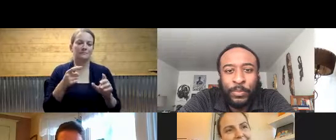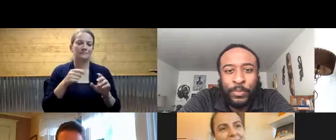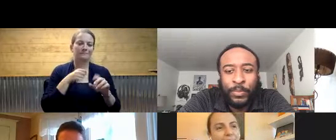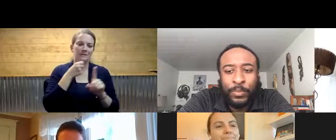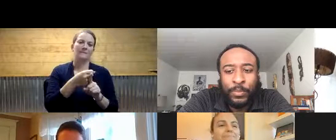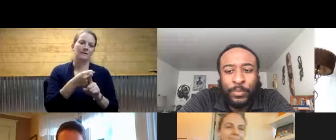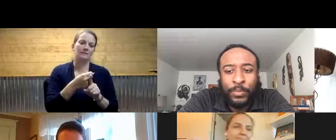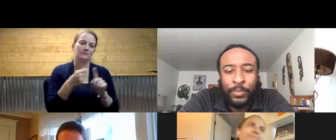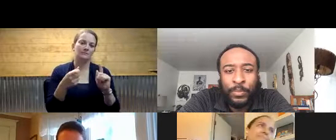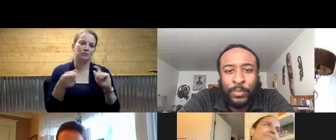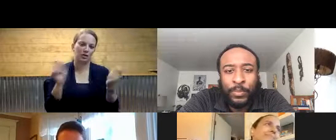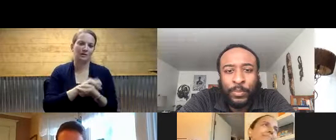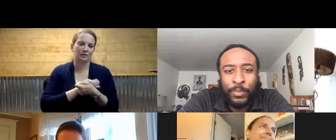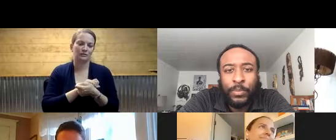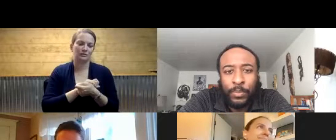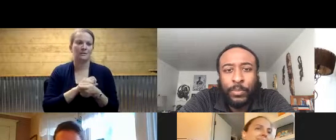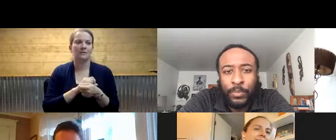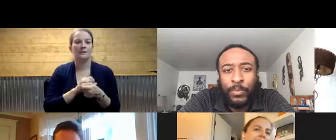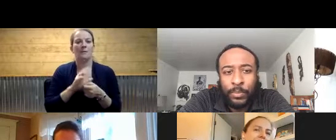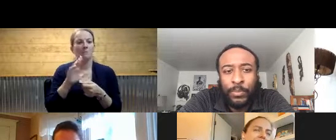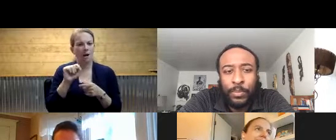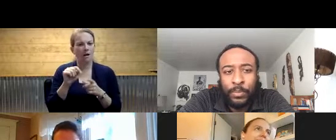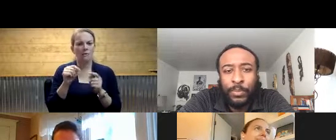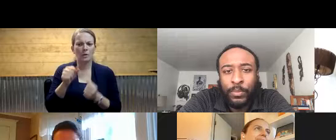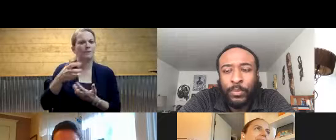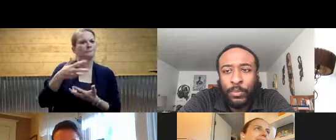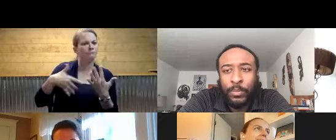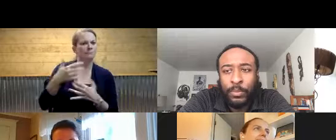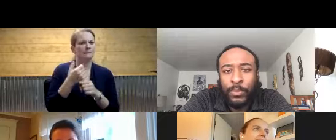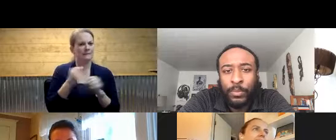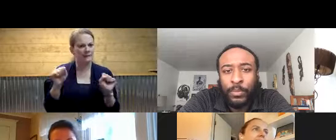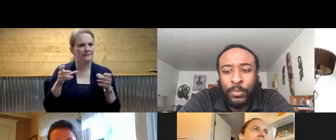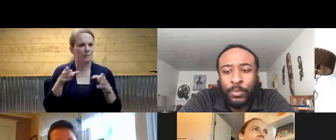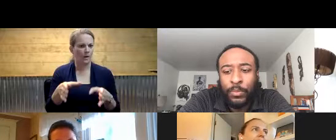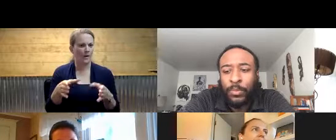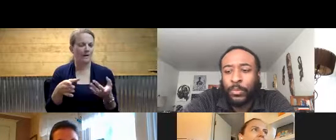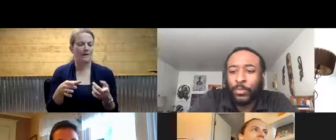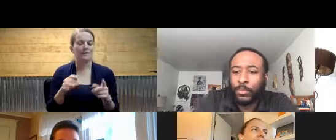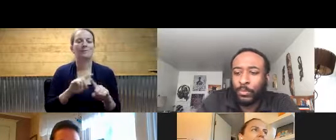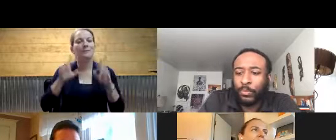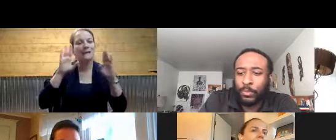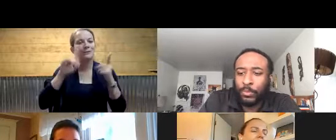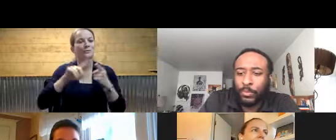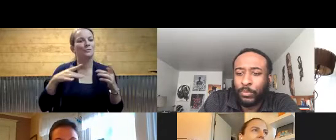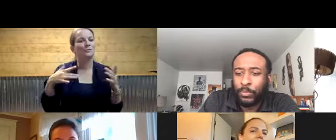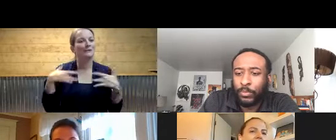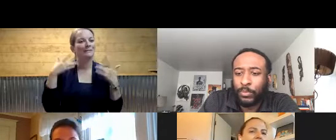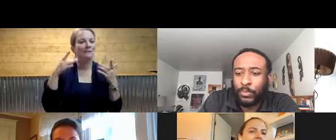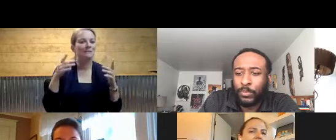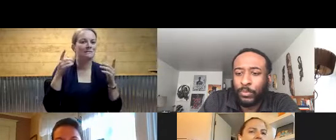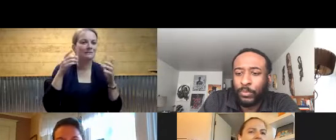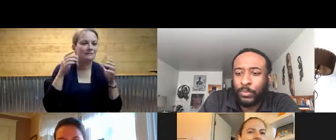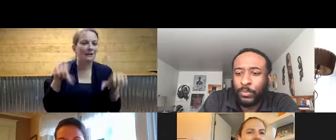little bit in a safer way, if anything. But just keep an eye out, because it's definitely, I really think